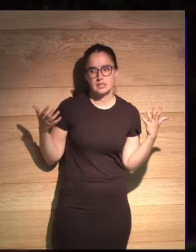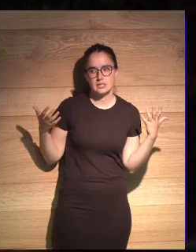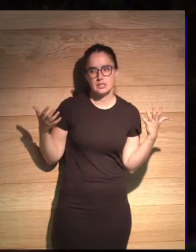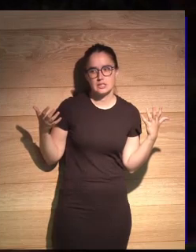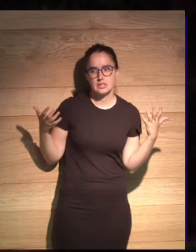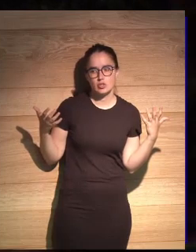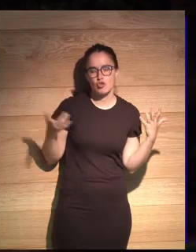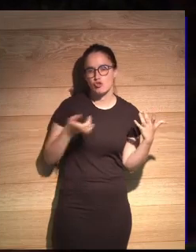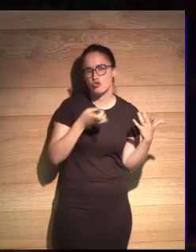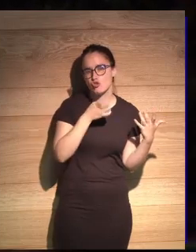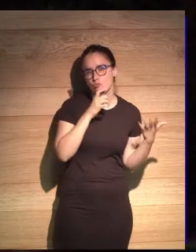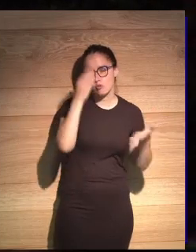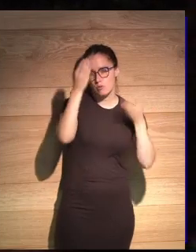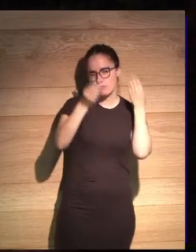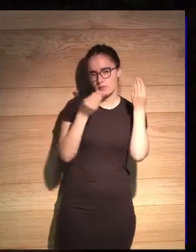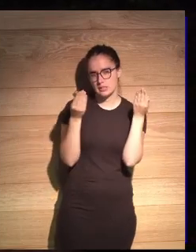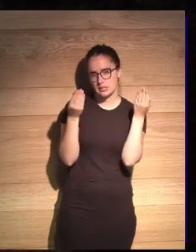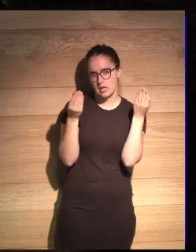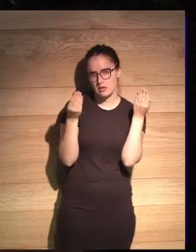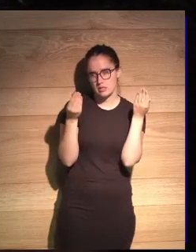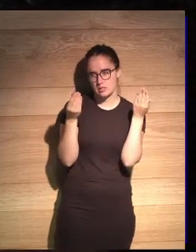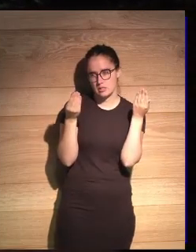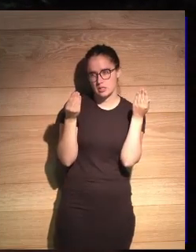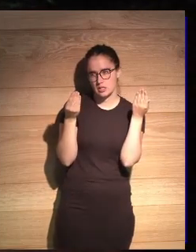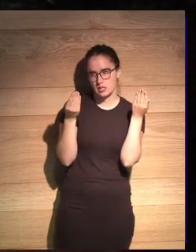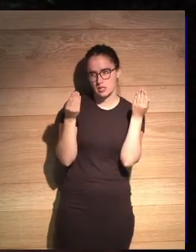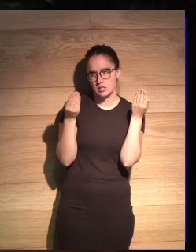to get your goal. And my question is,